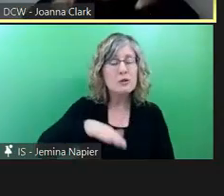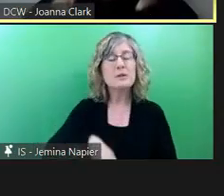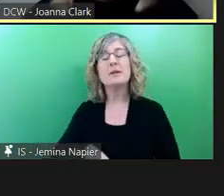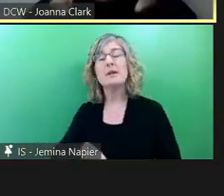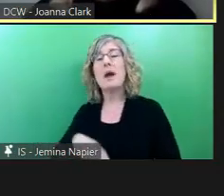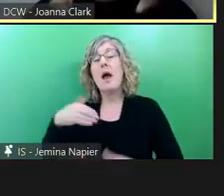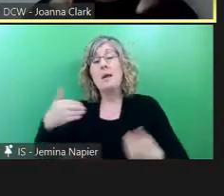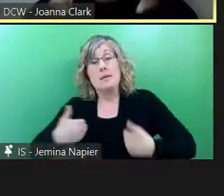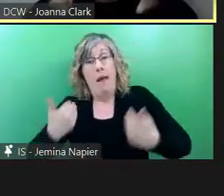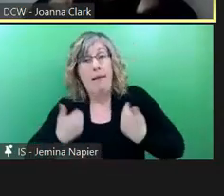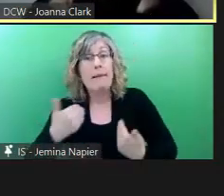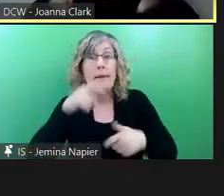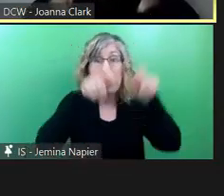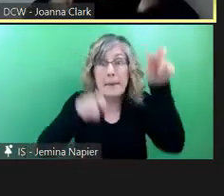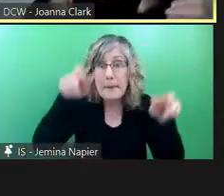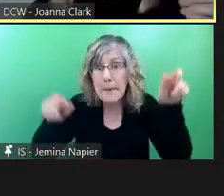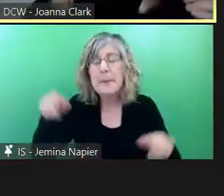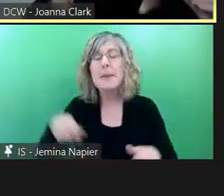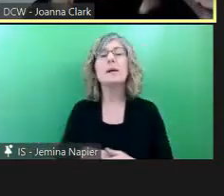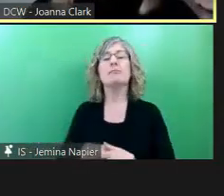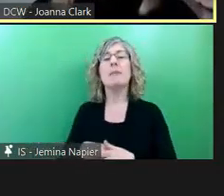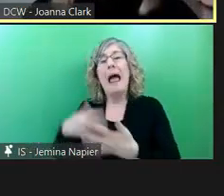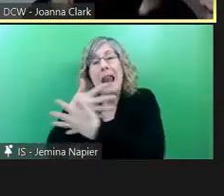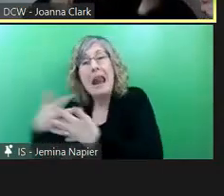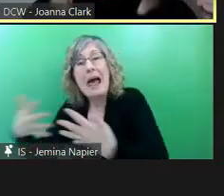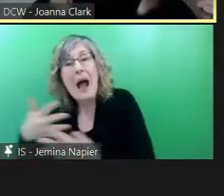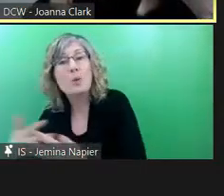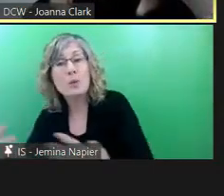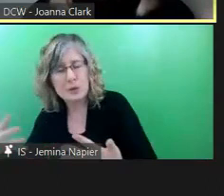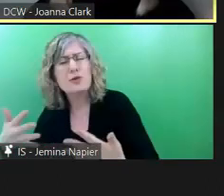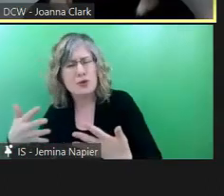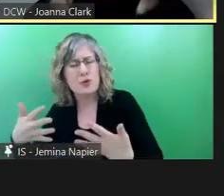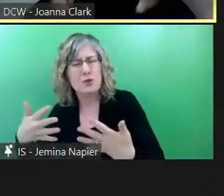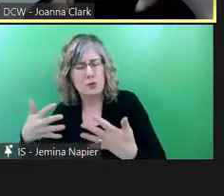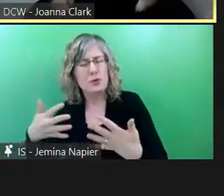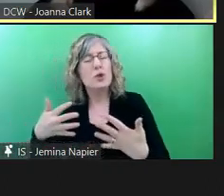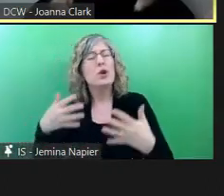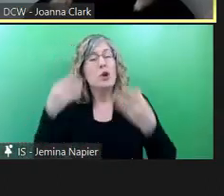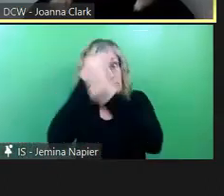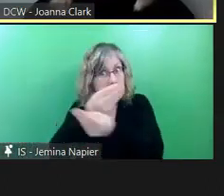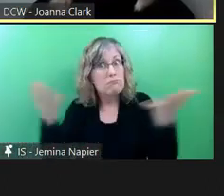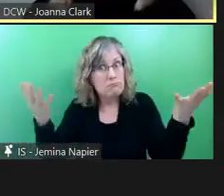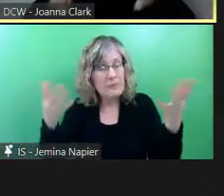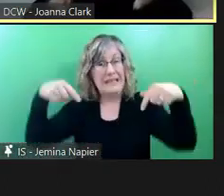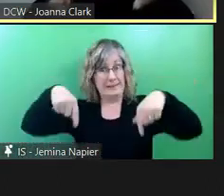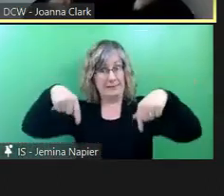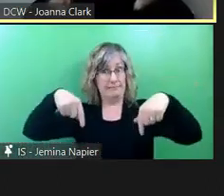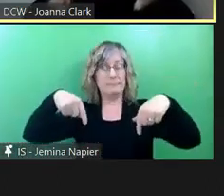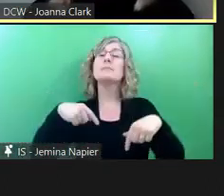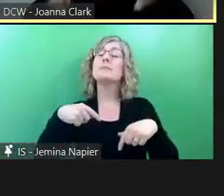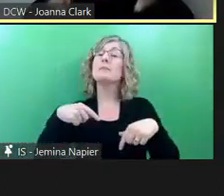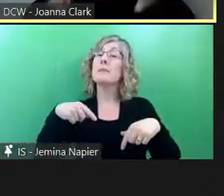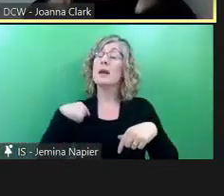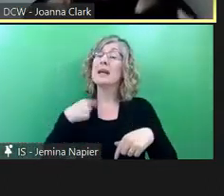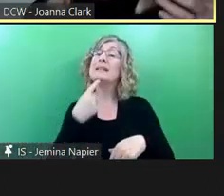when we're speaking generally. And for the purposes of the webinar, when we say